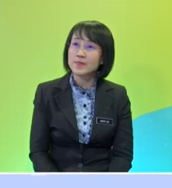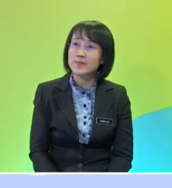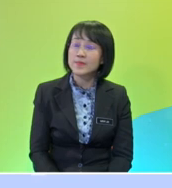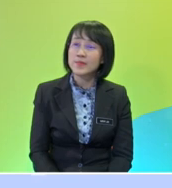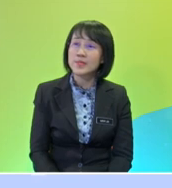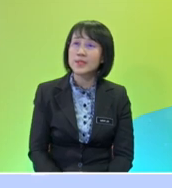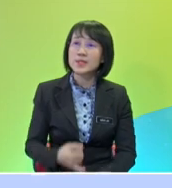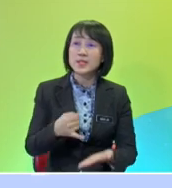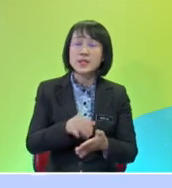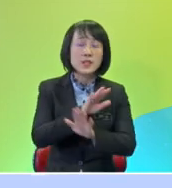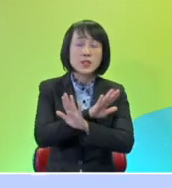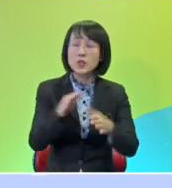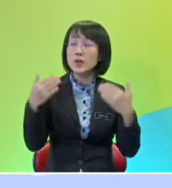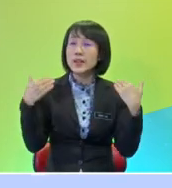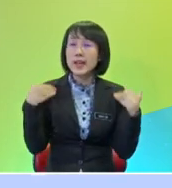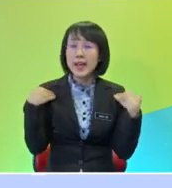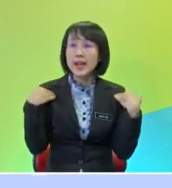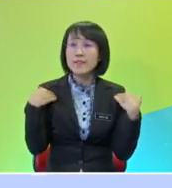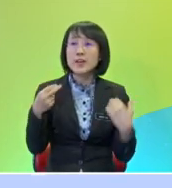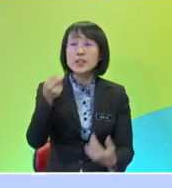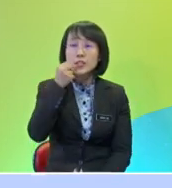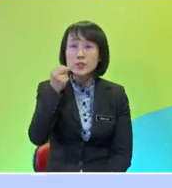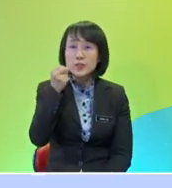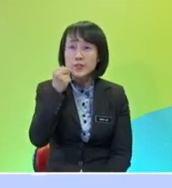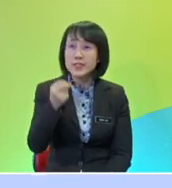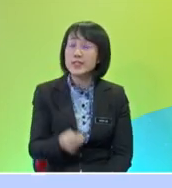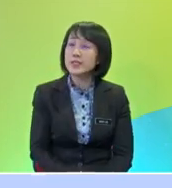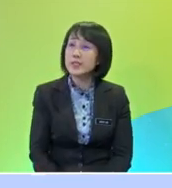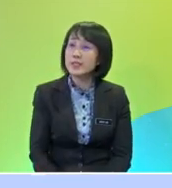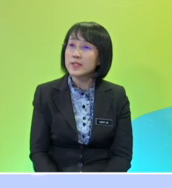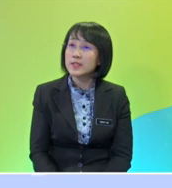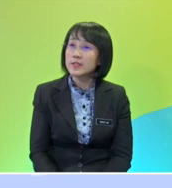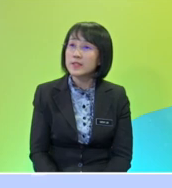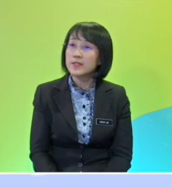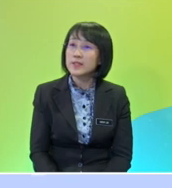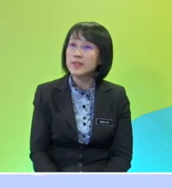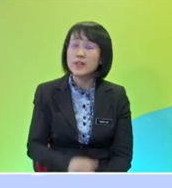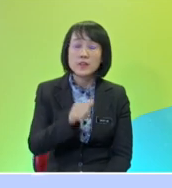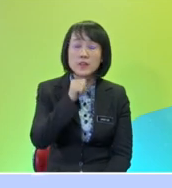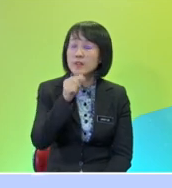any nutrients. I strongly think that it is not the right choice, Laura.